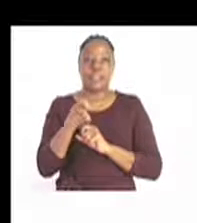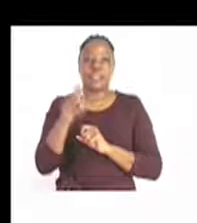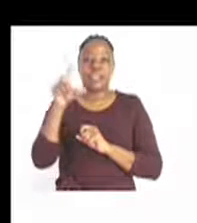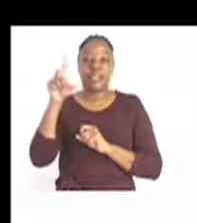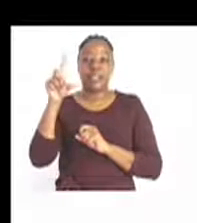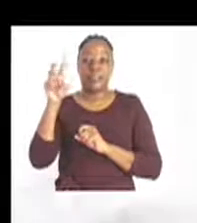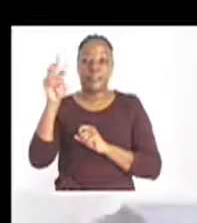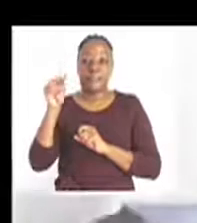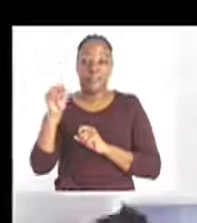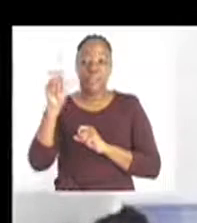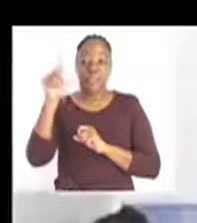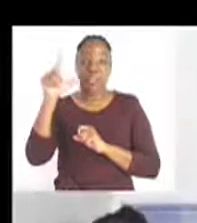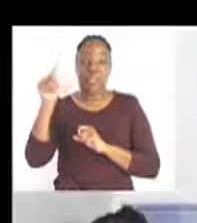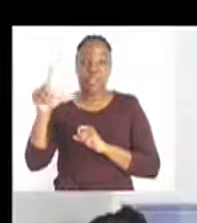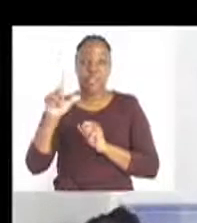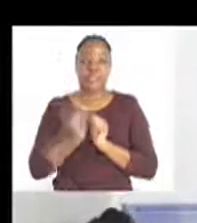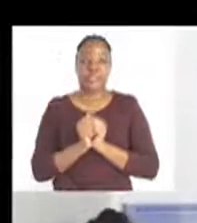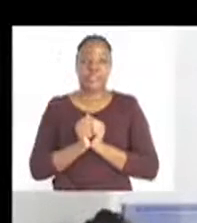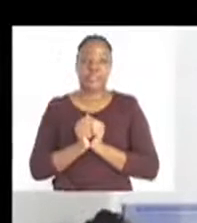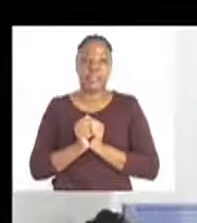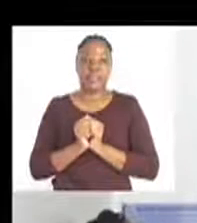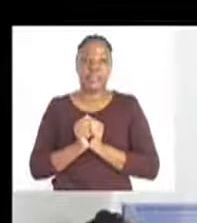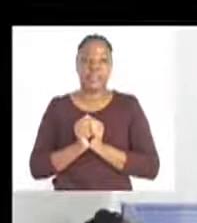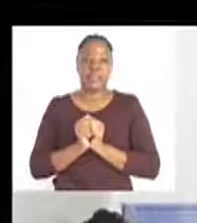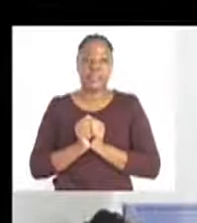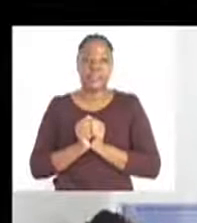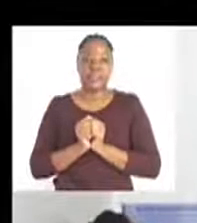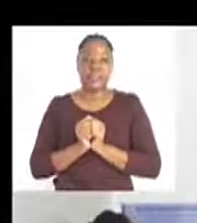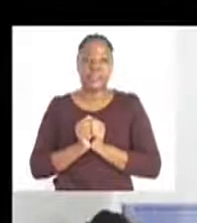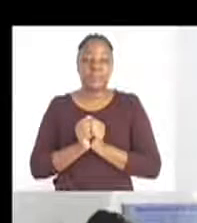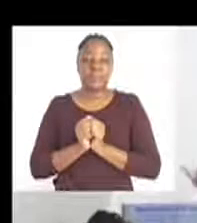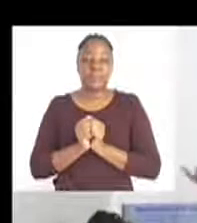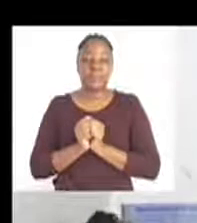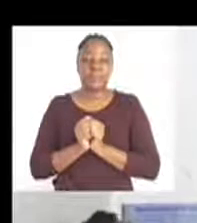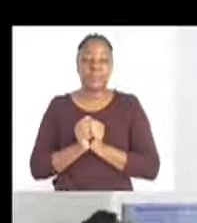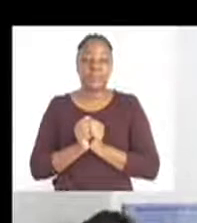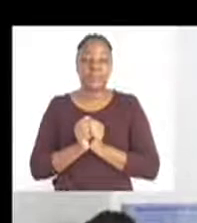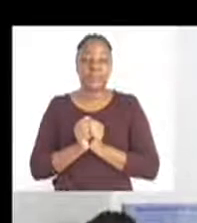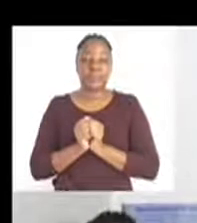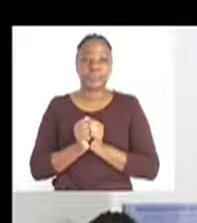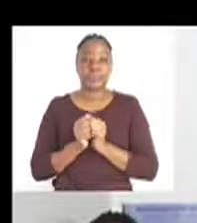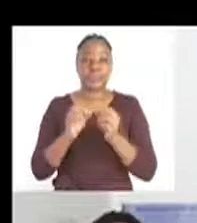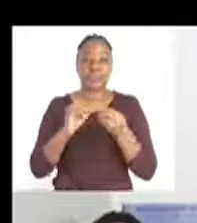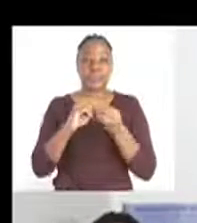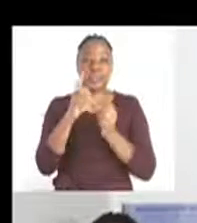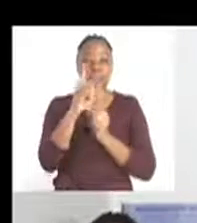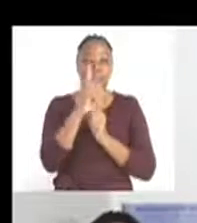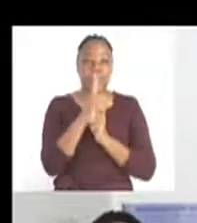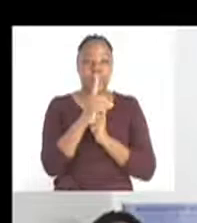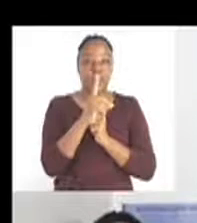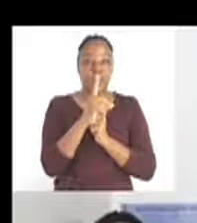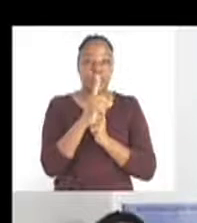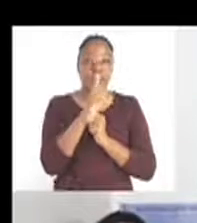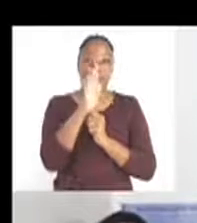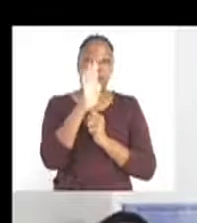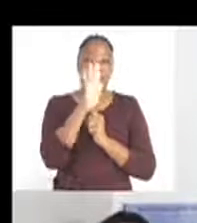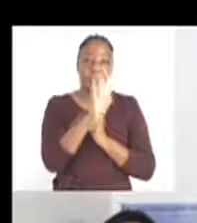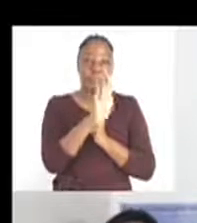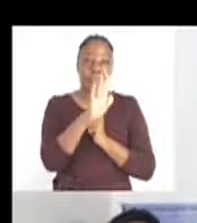take a look at the board. On the board, we have number one. Number one says